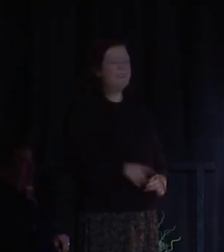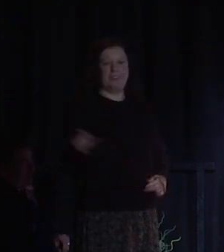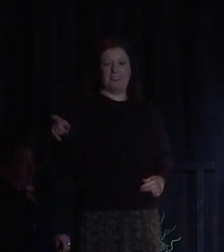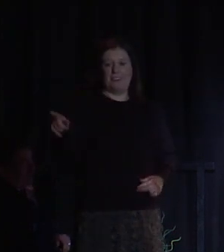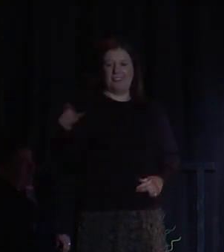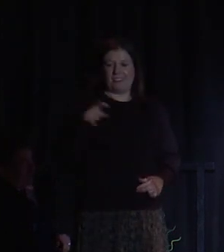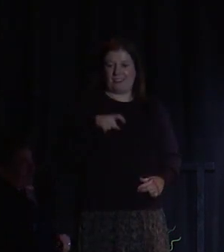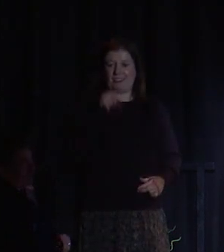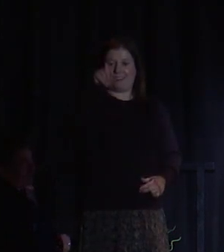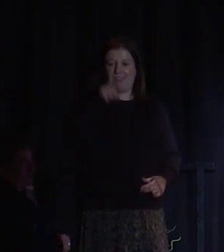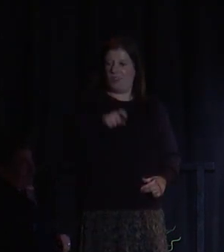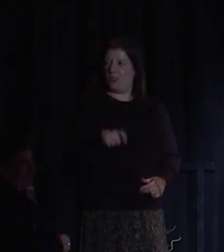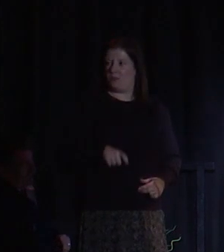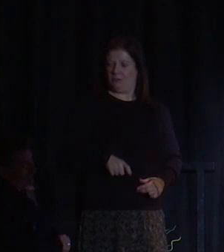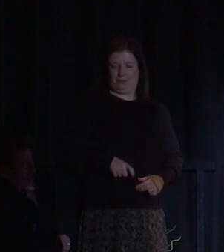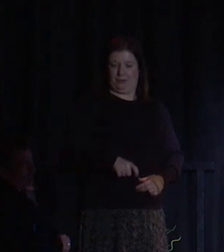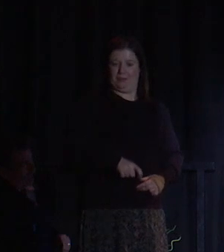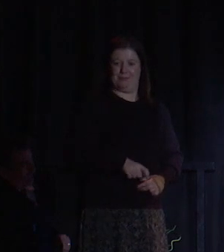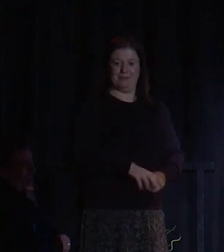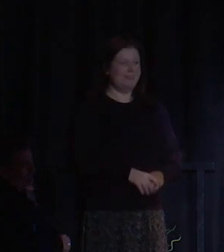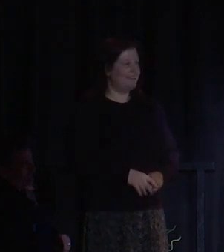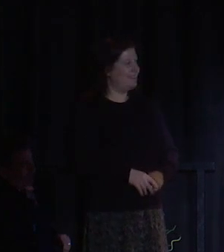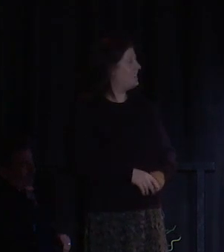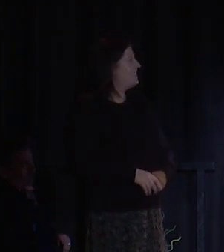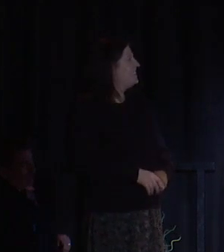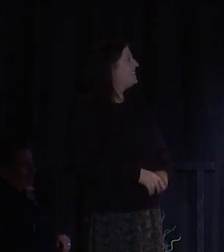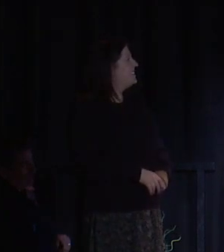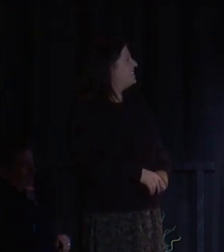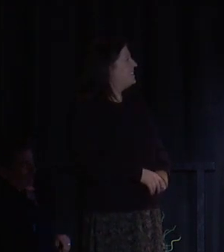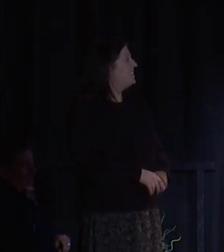kindly... What? Oh, yeah.